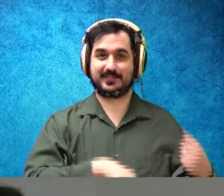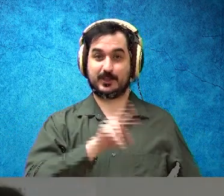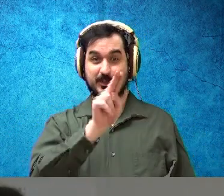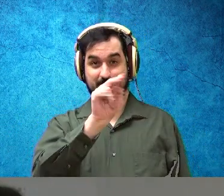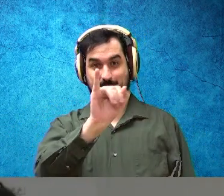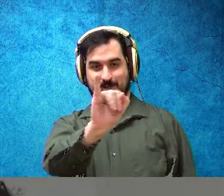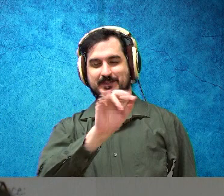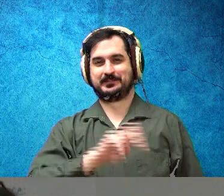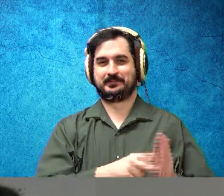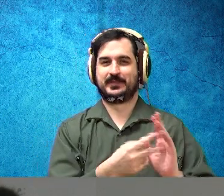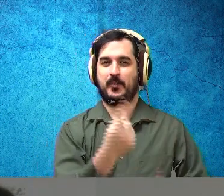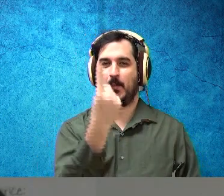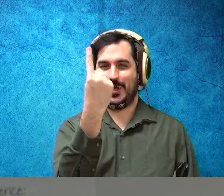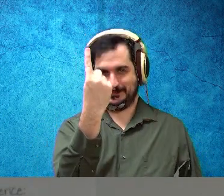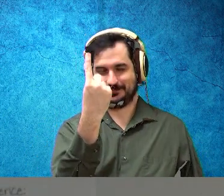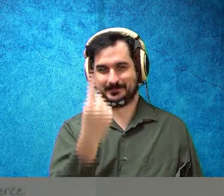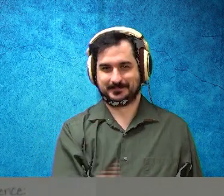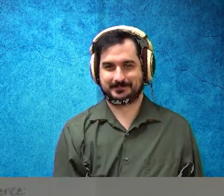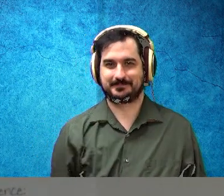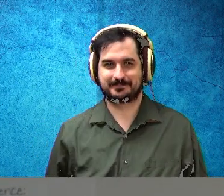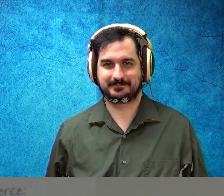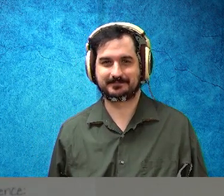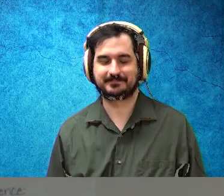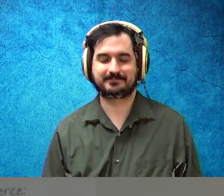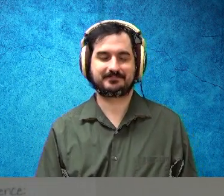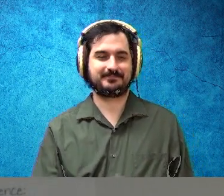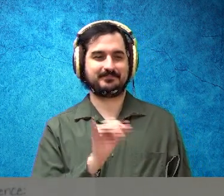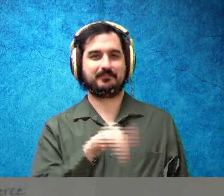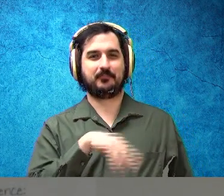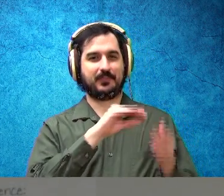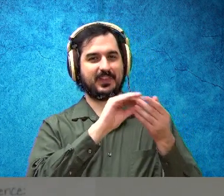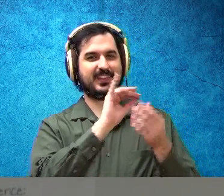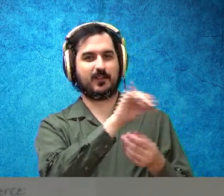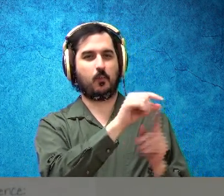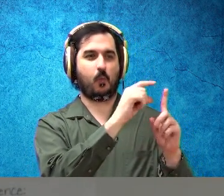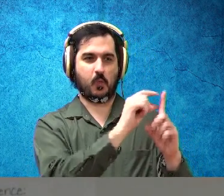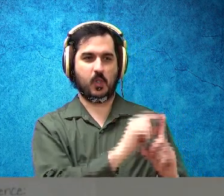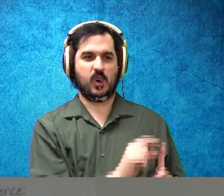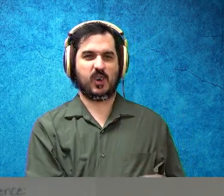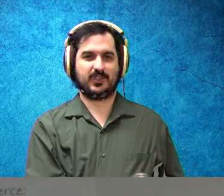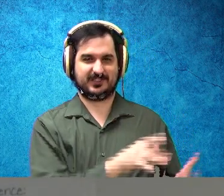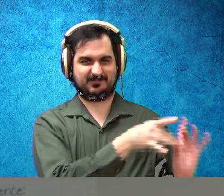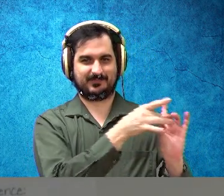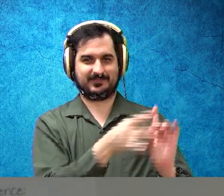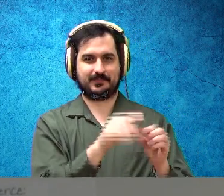means one. Okay, so that's what those numbers stand for.